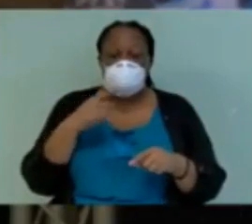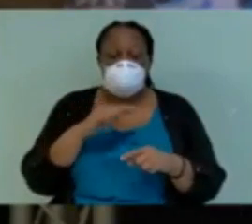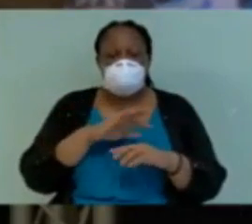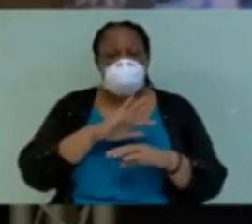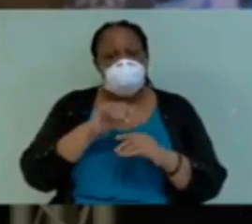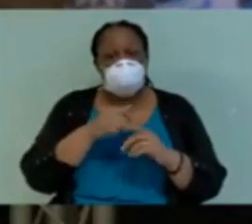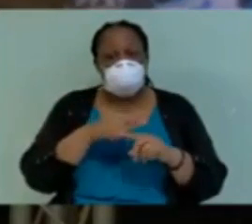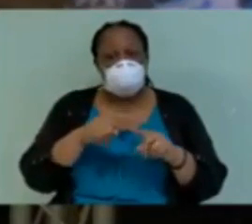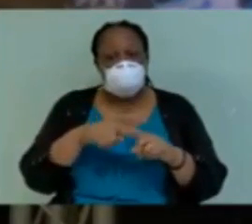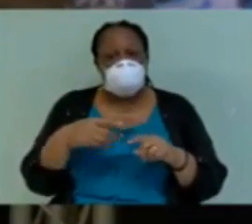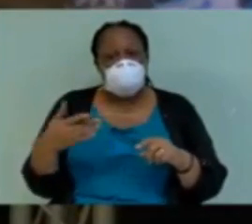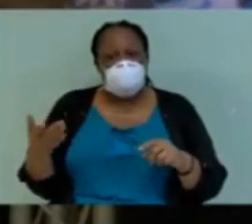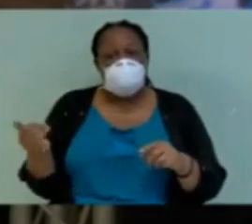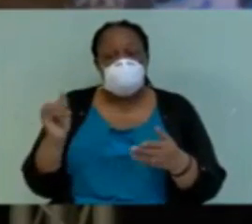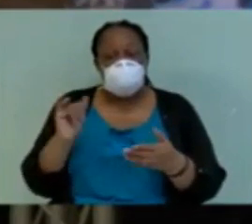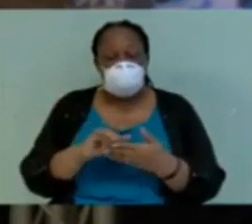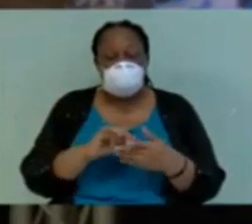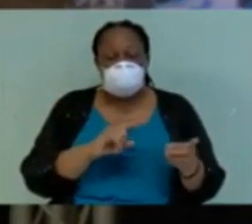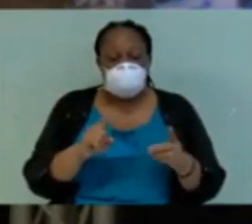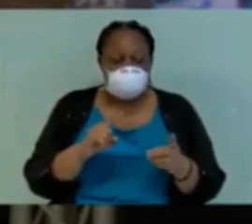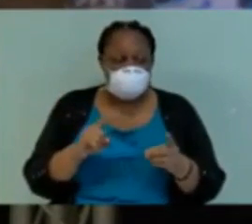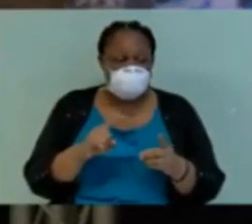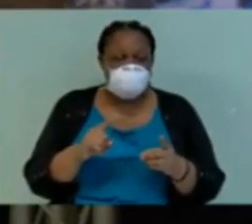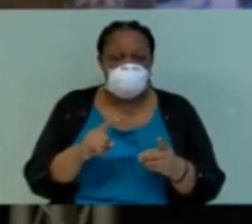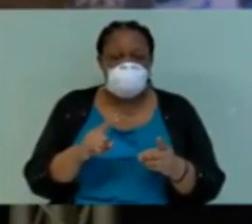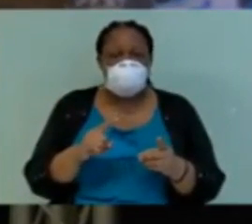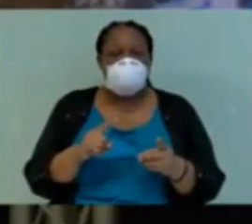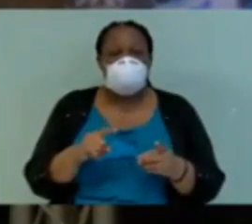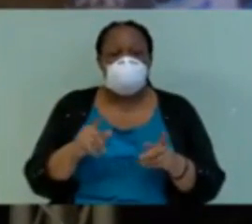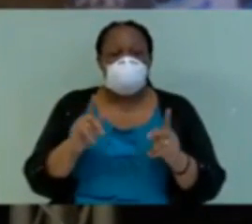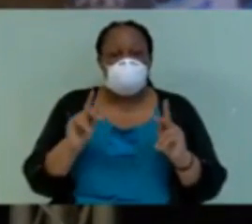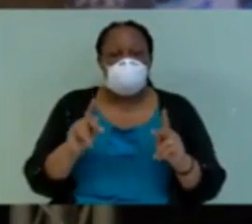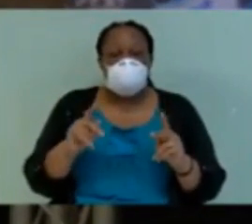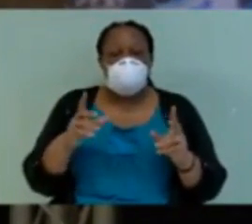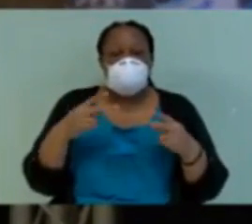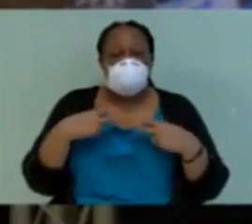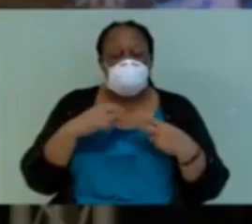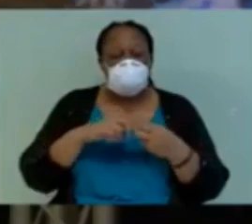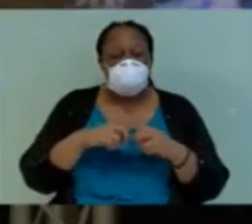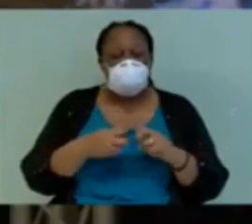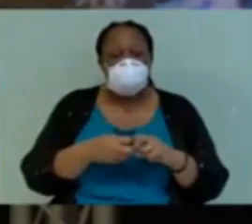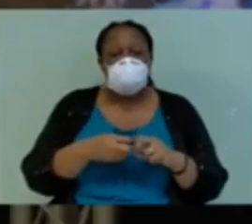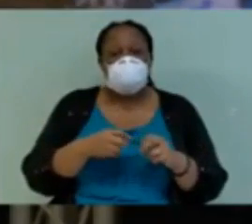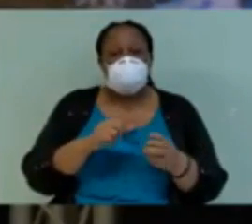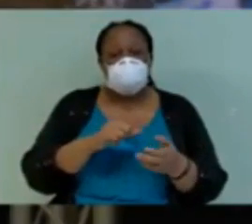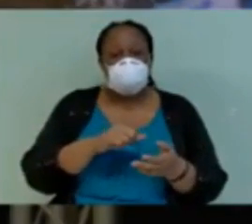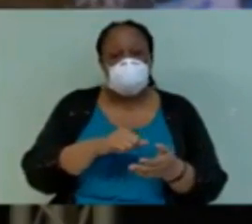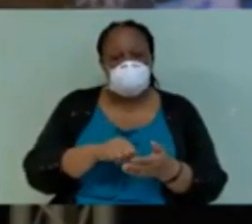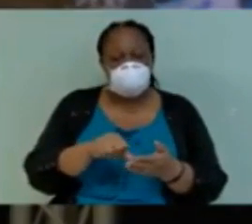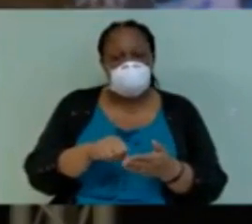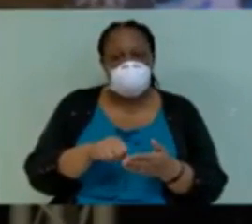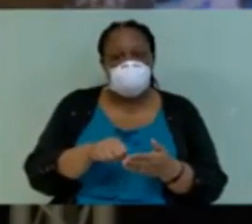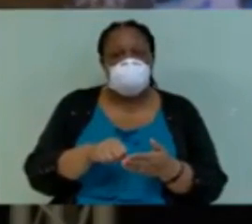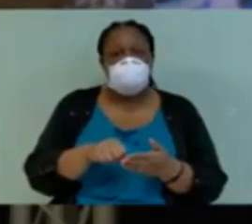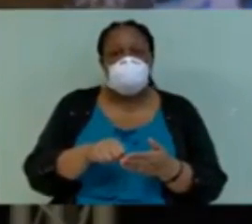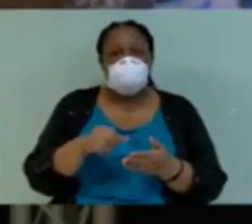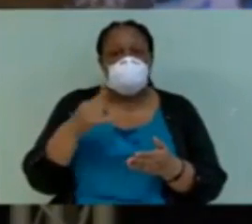that Skelec is the crew that's always with you, and we are committed to